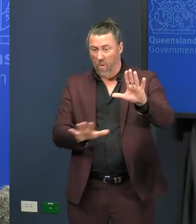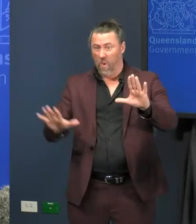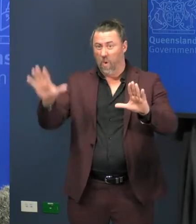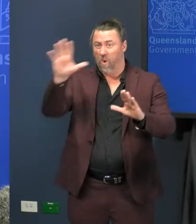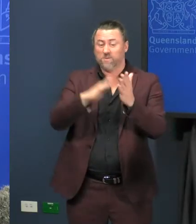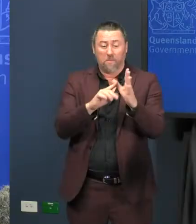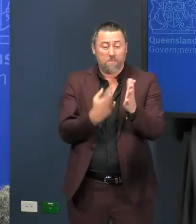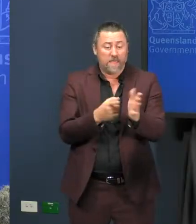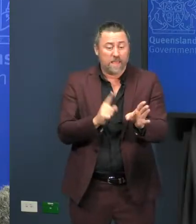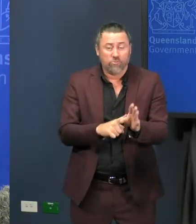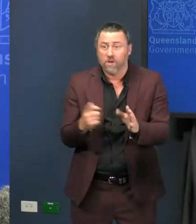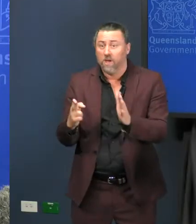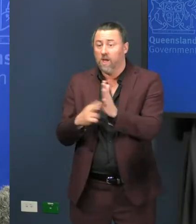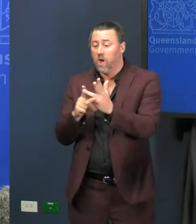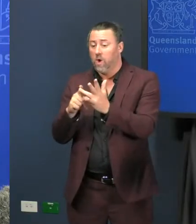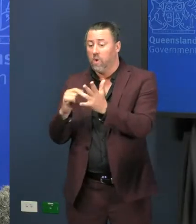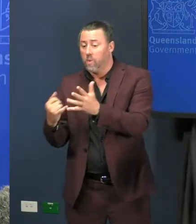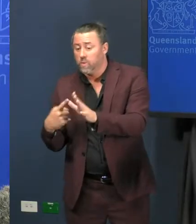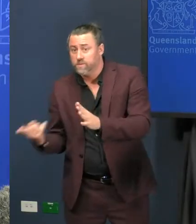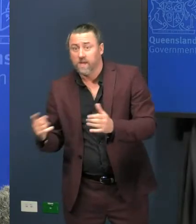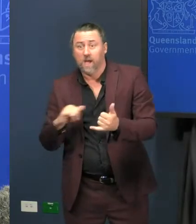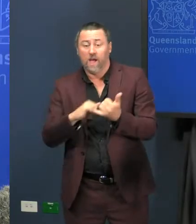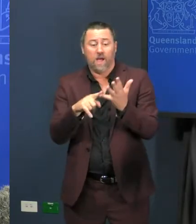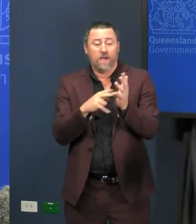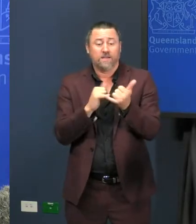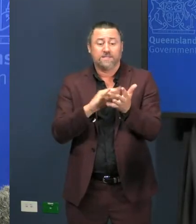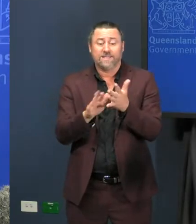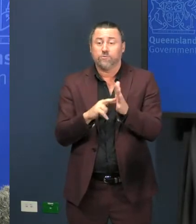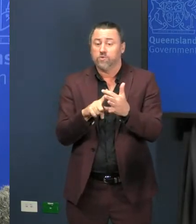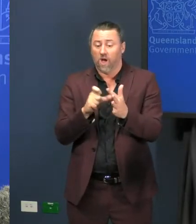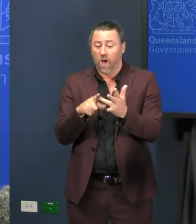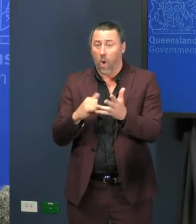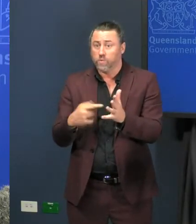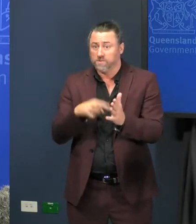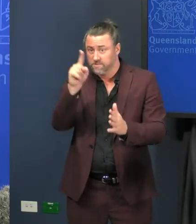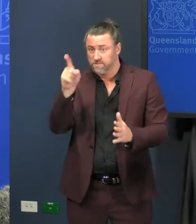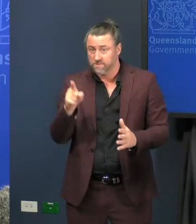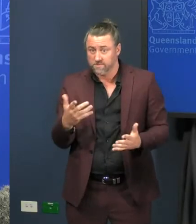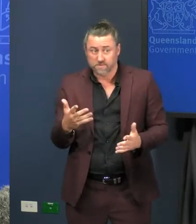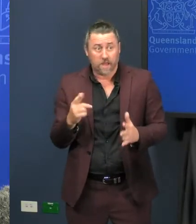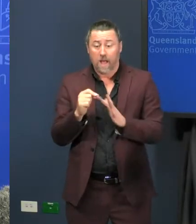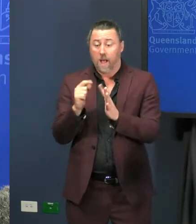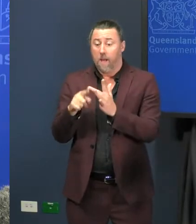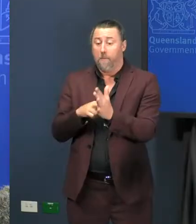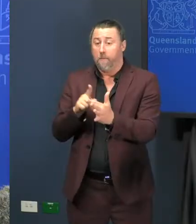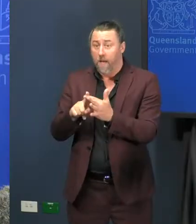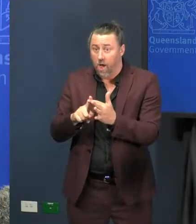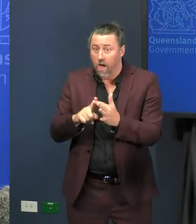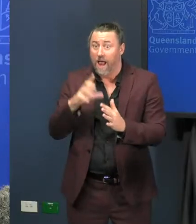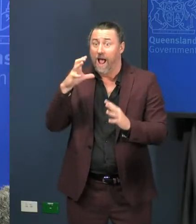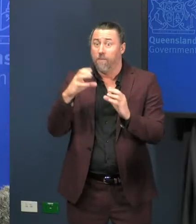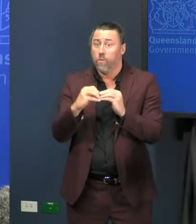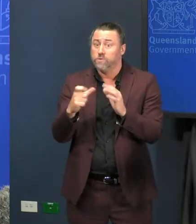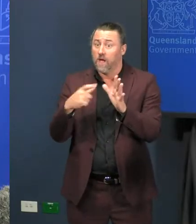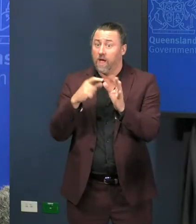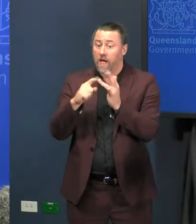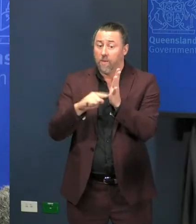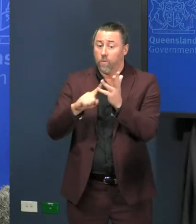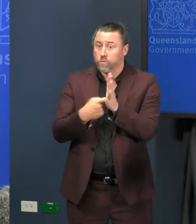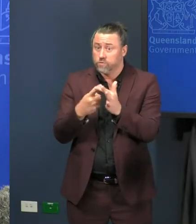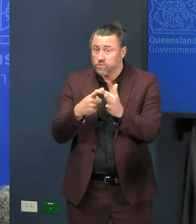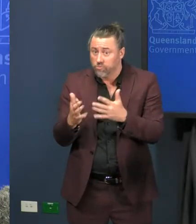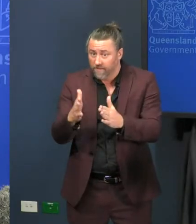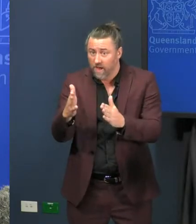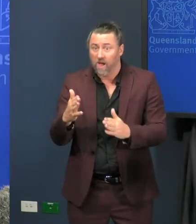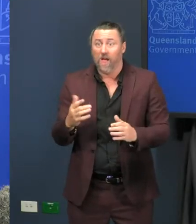the Mary, Noosa, Sunshine Coast rivers and creeks, the Pine and Caboolture rivers, the Upper and